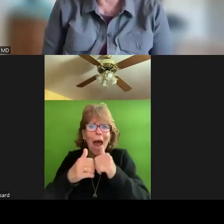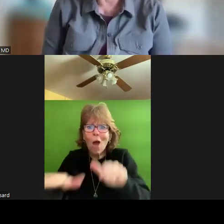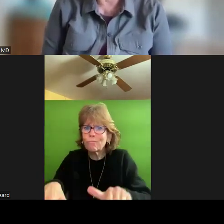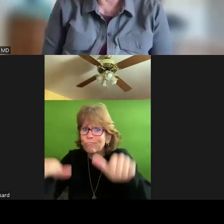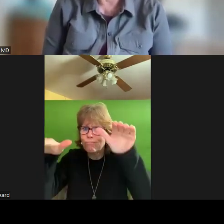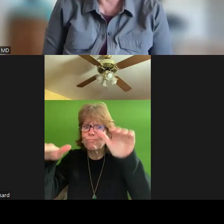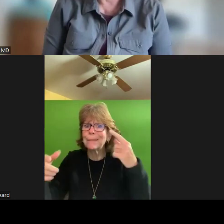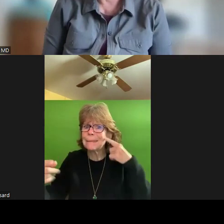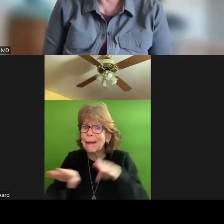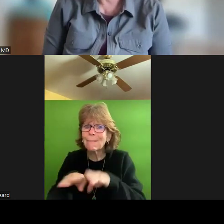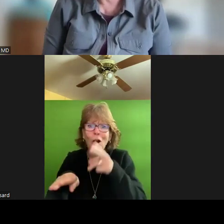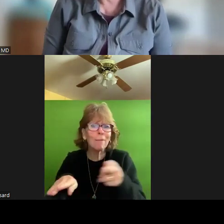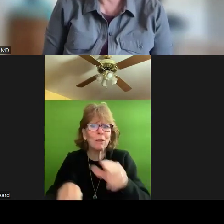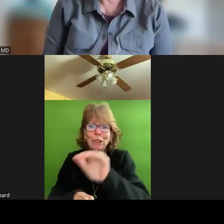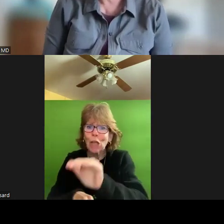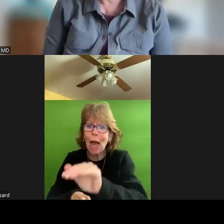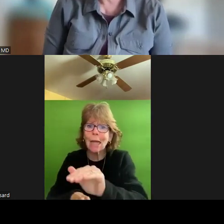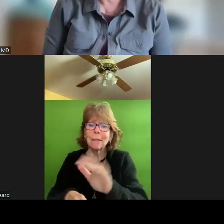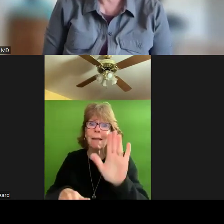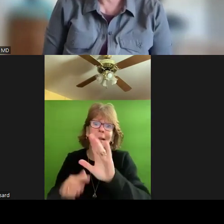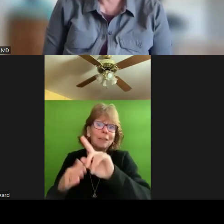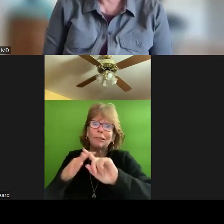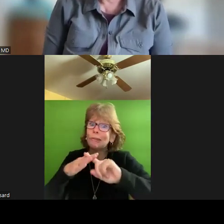hearing child.